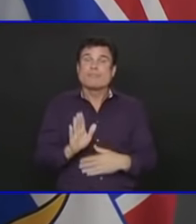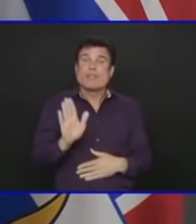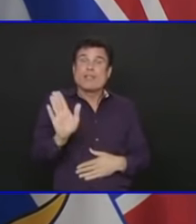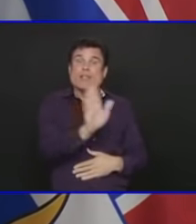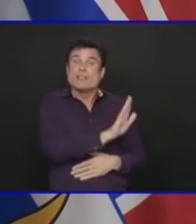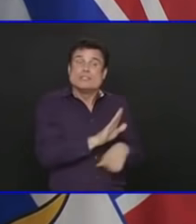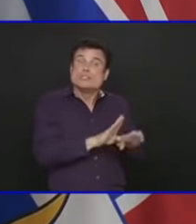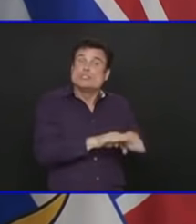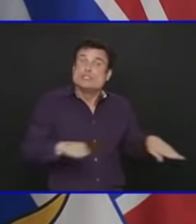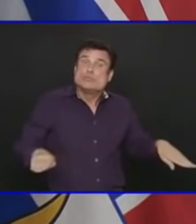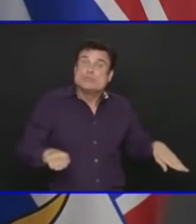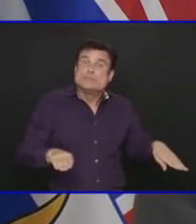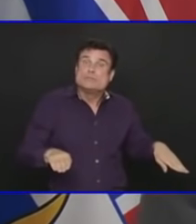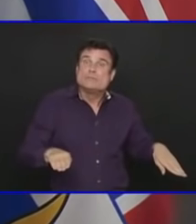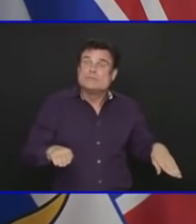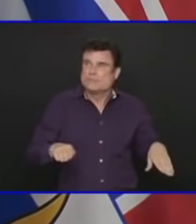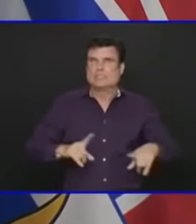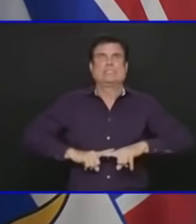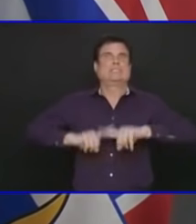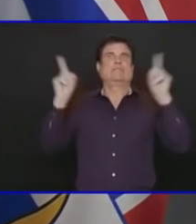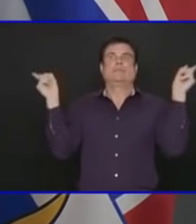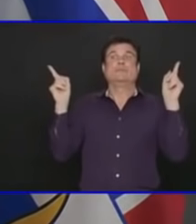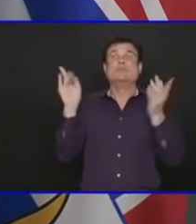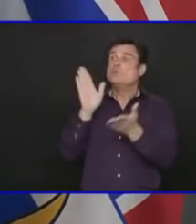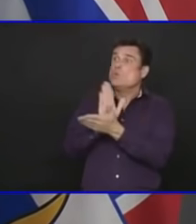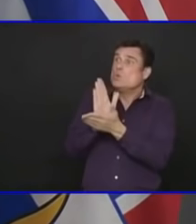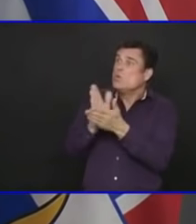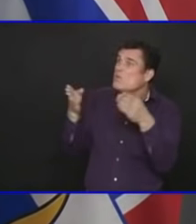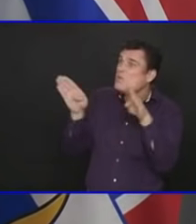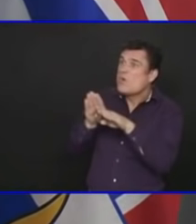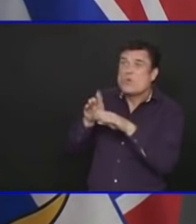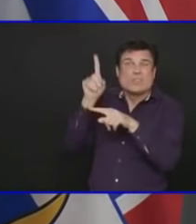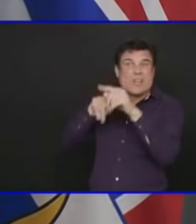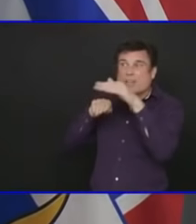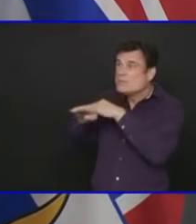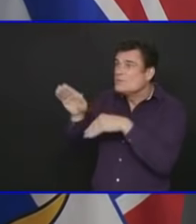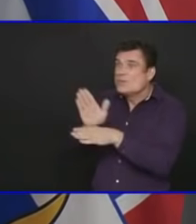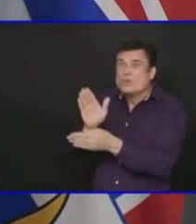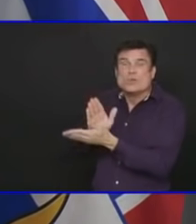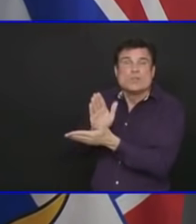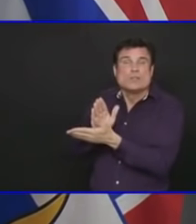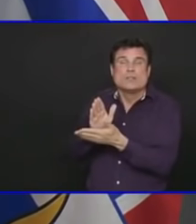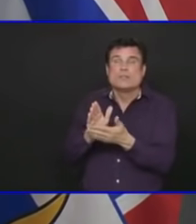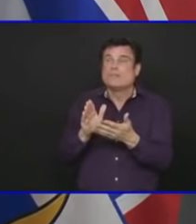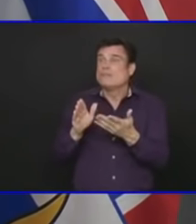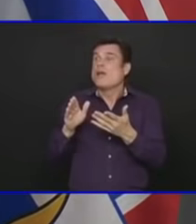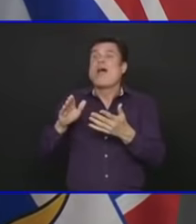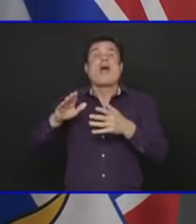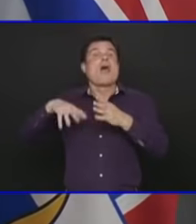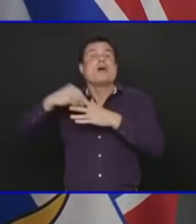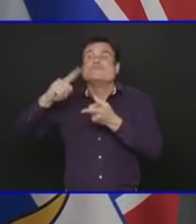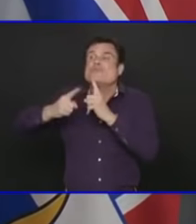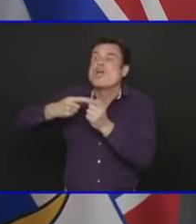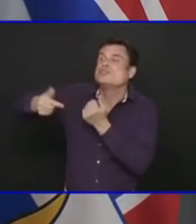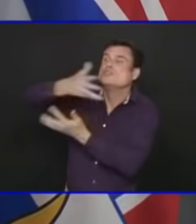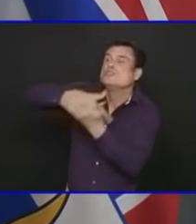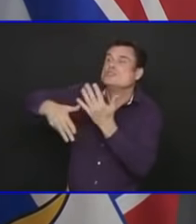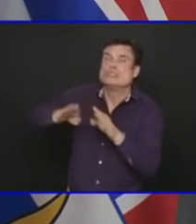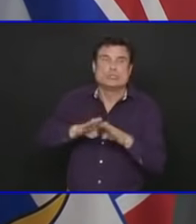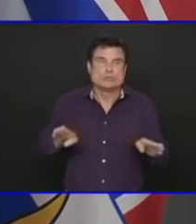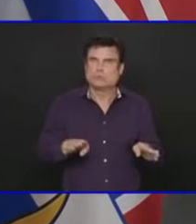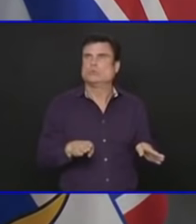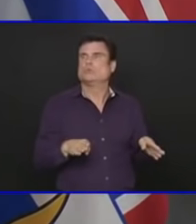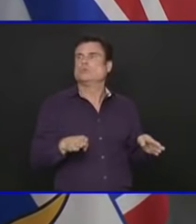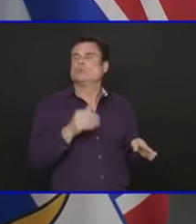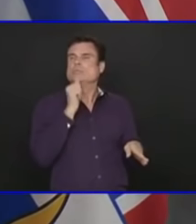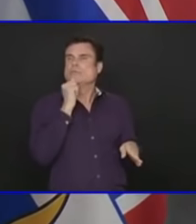tells us that making social and economic sacrifice has kept us safe and can keep us safe. But we know that social and economic sacrifice